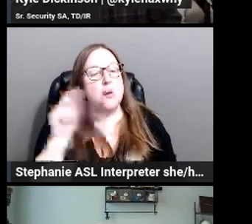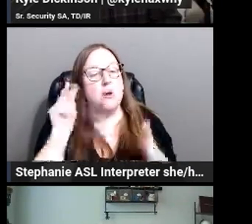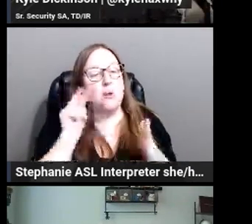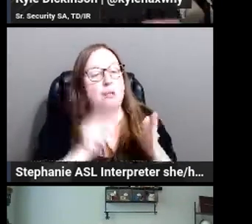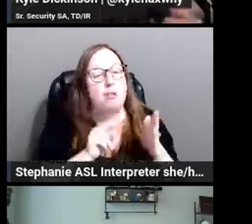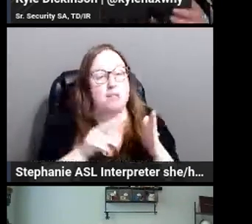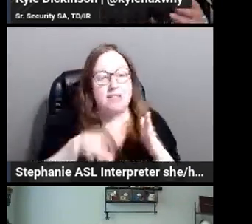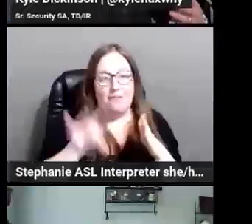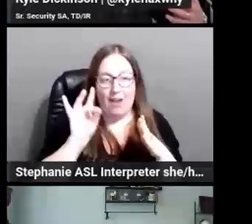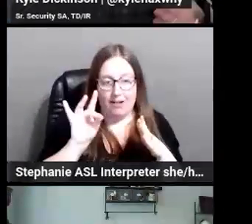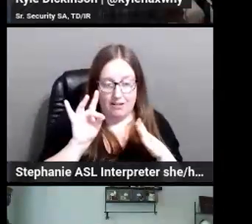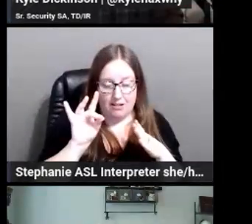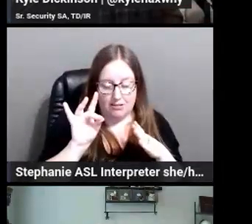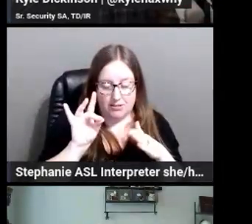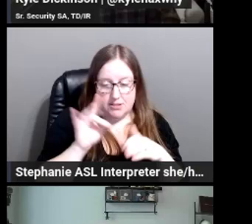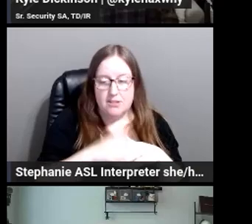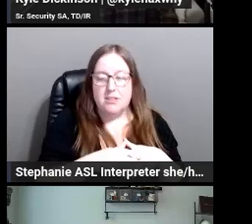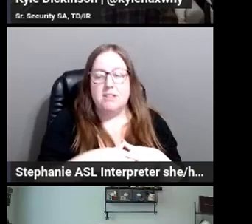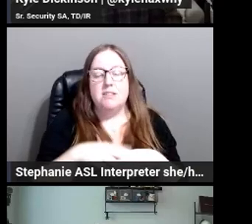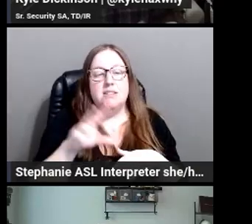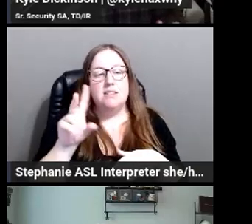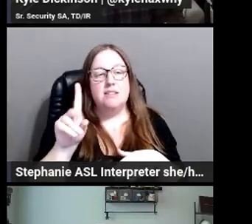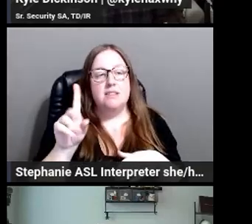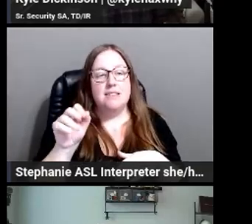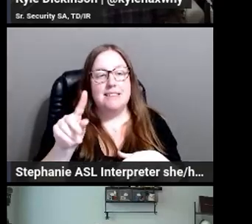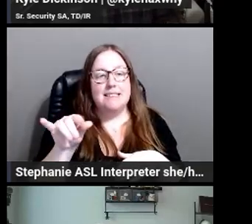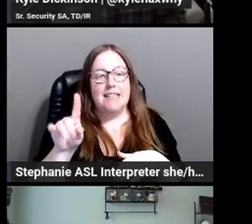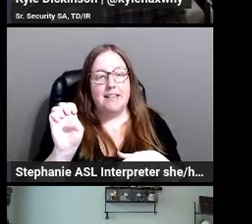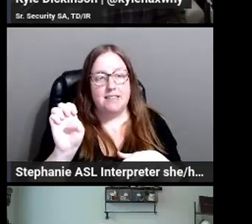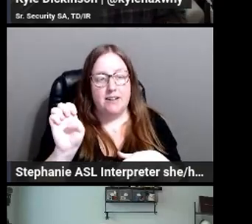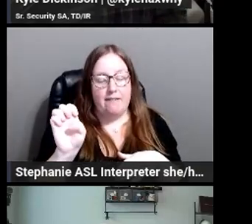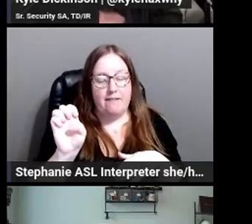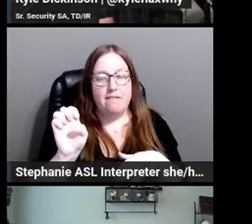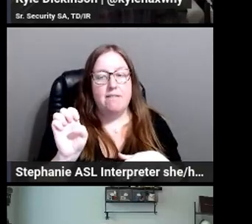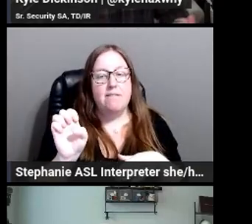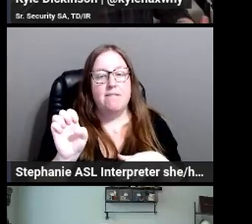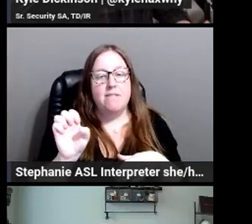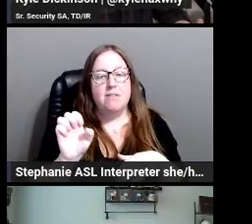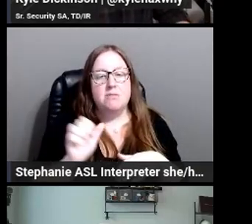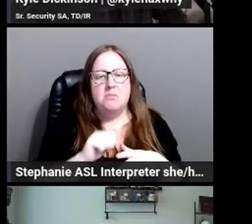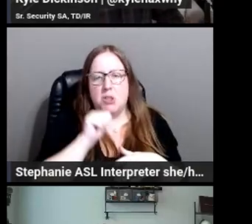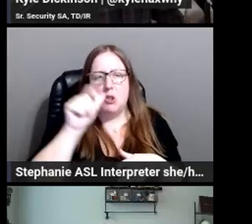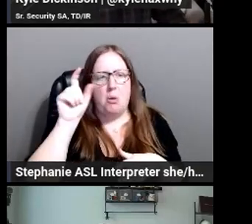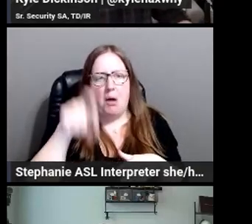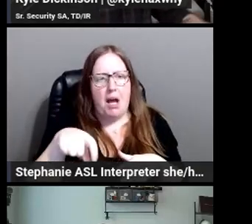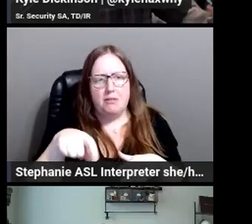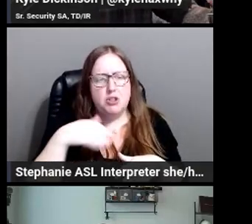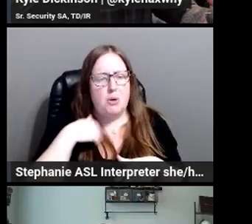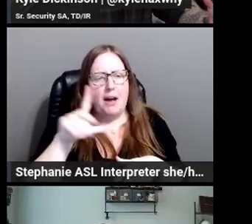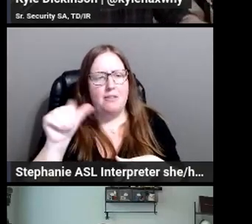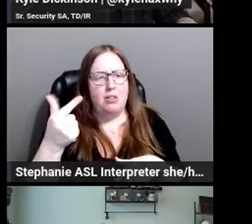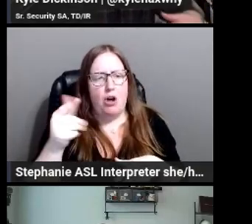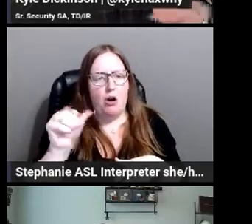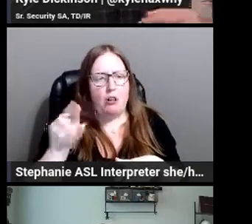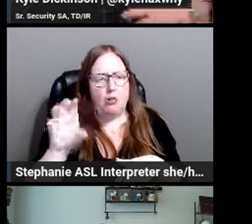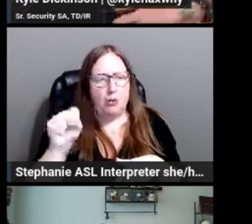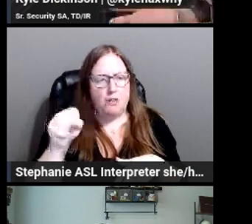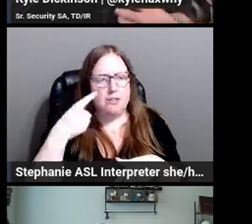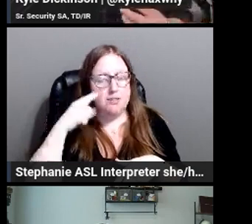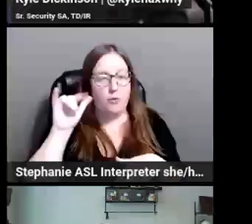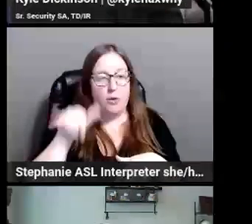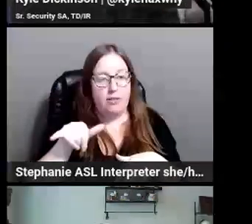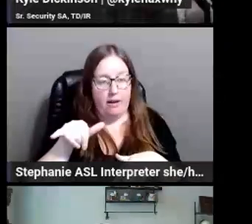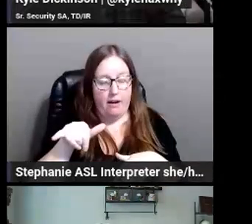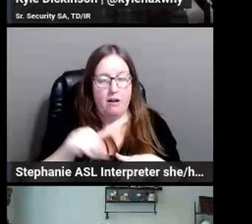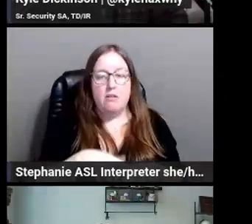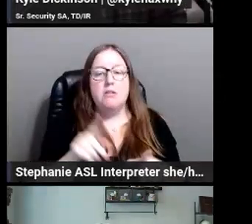findings. Detective overall. You don't need to enable log sources for it to